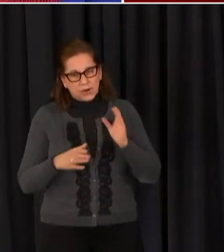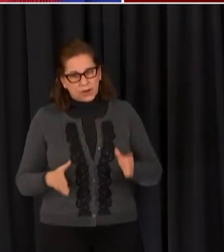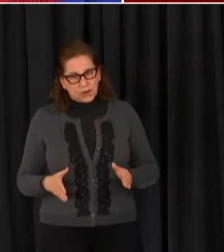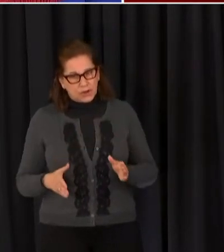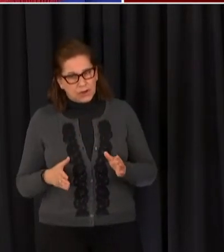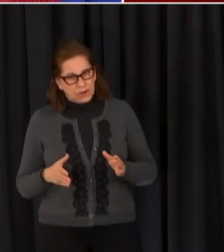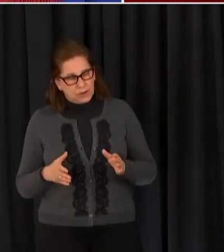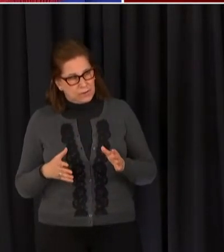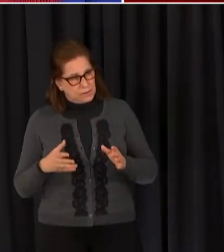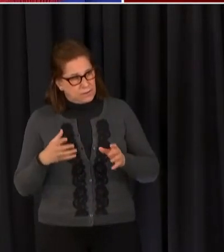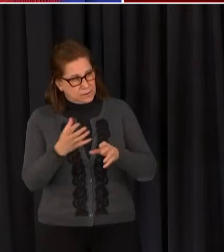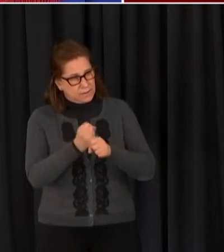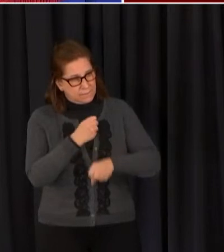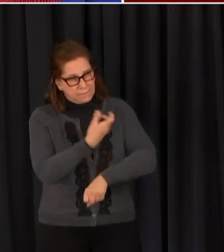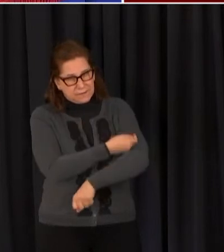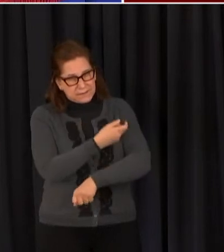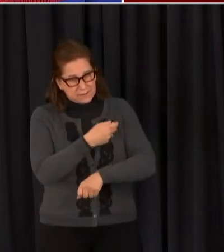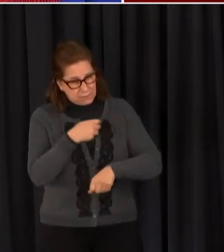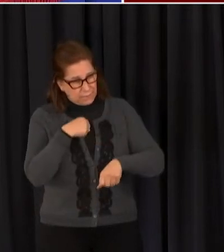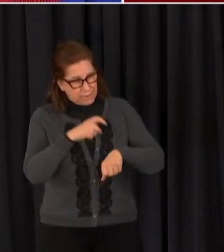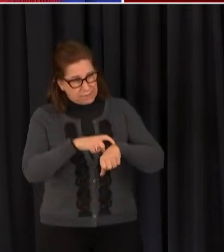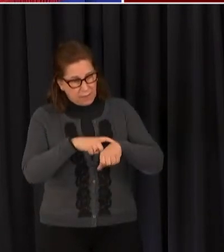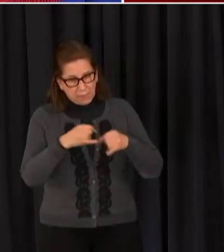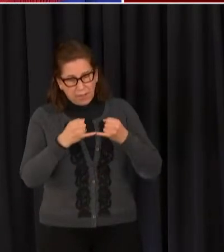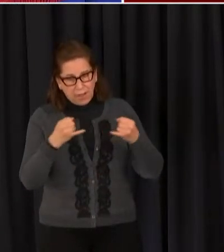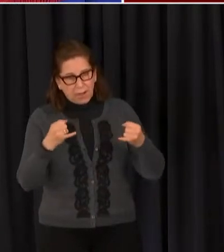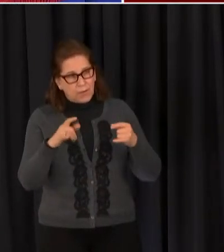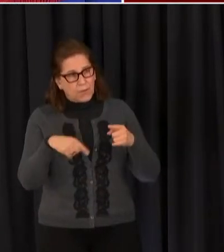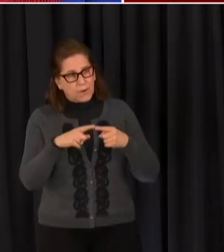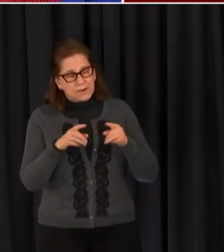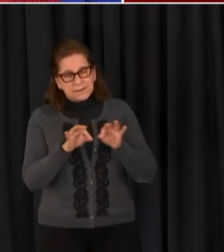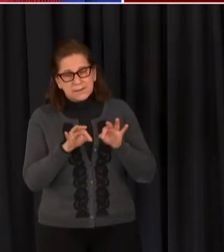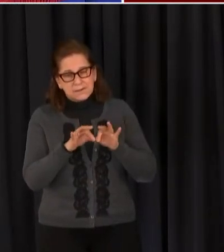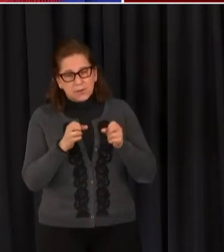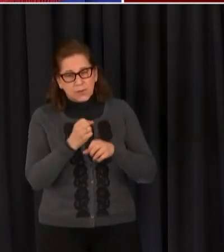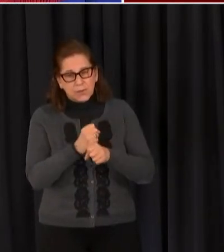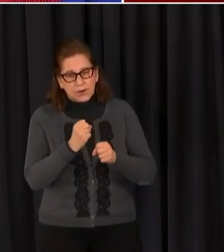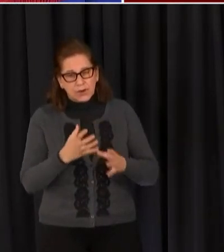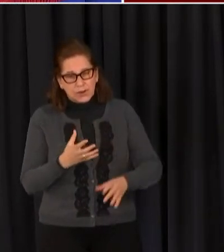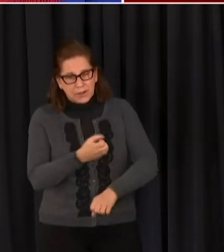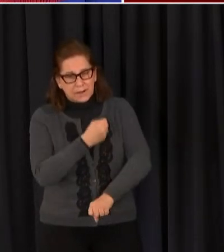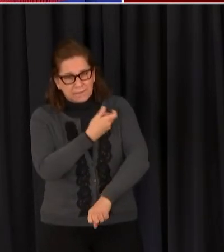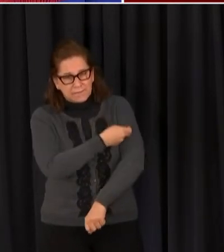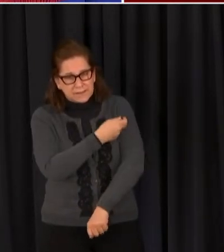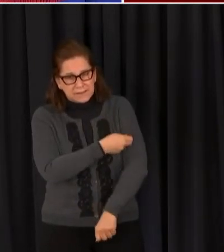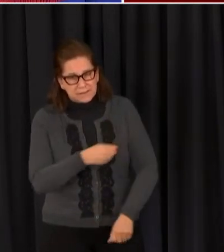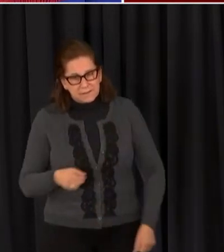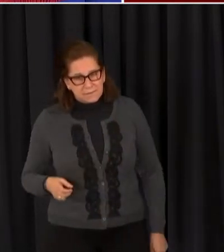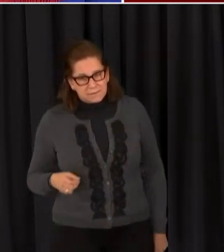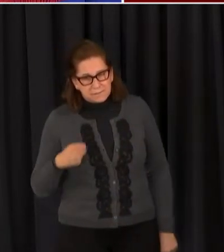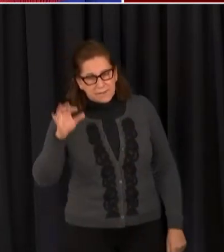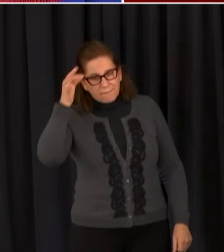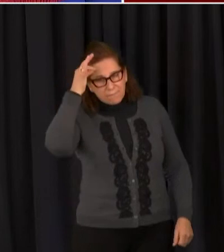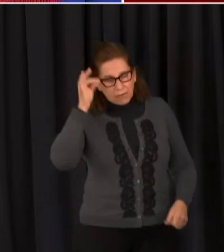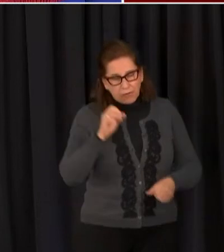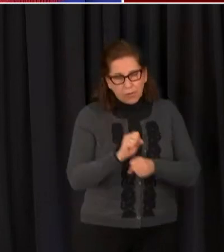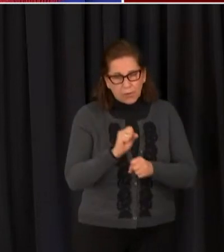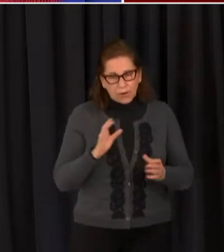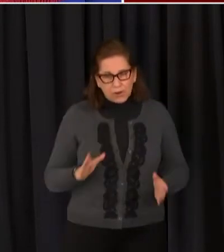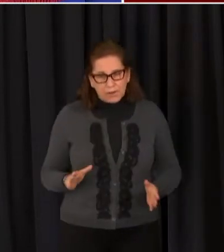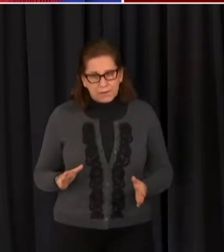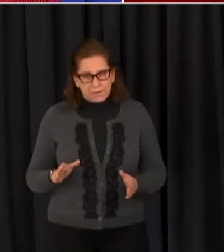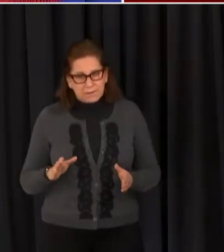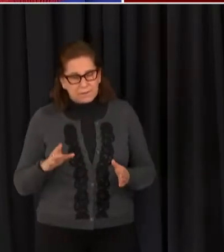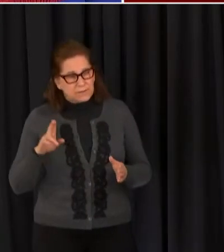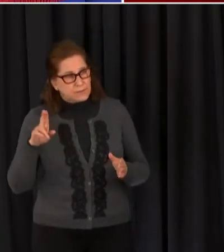you're rolling out? It looks like now you will start, why is the decision now to start vaccinating federal workers like postal workers